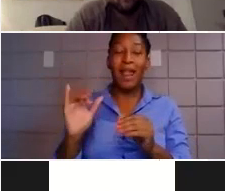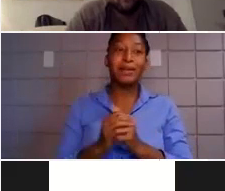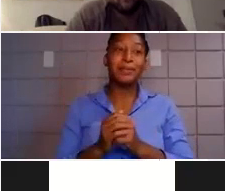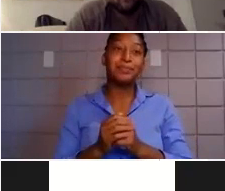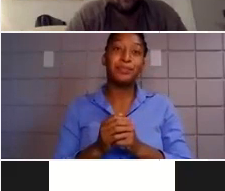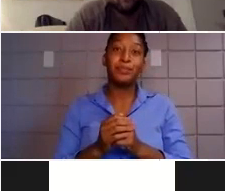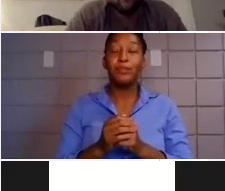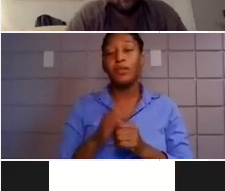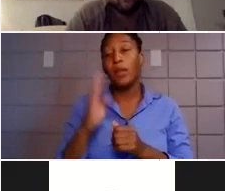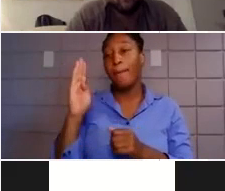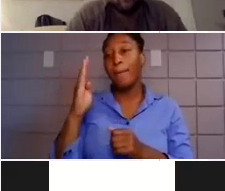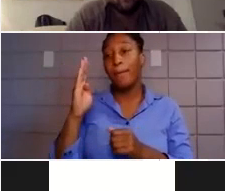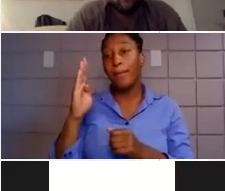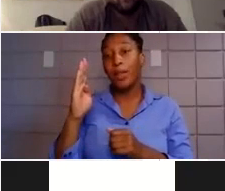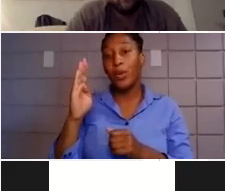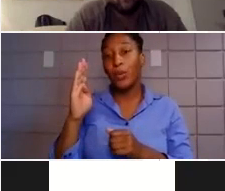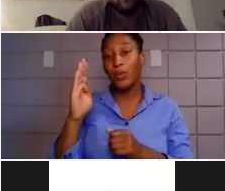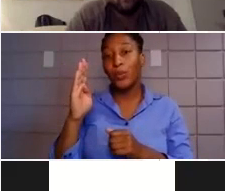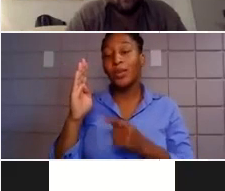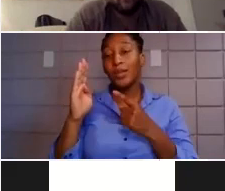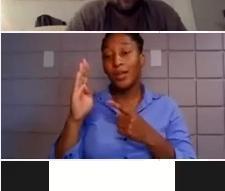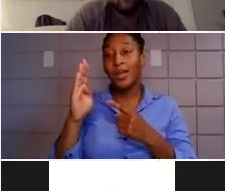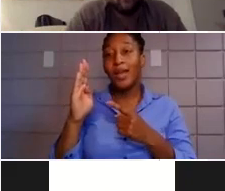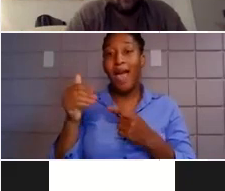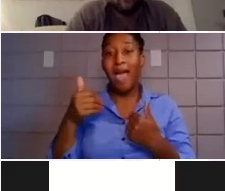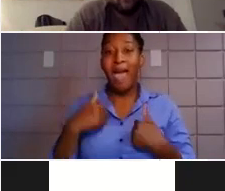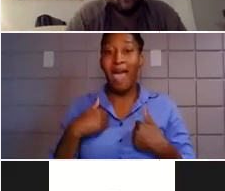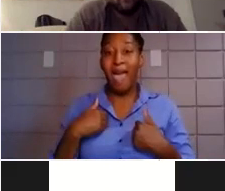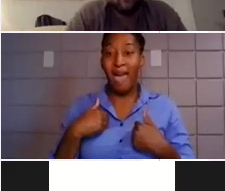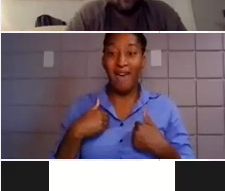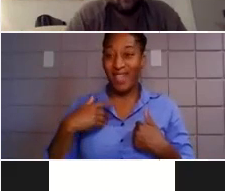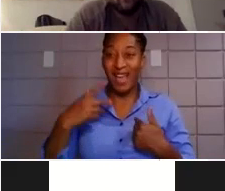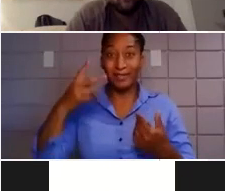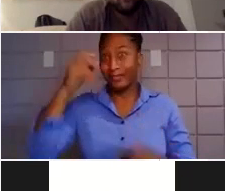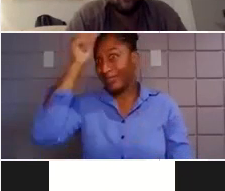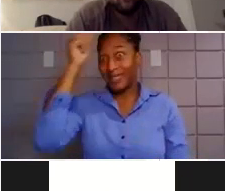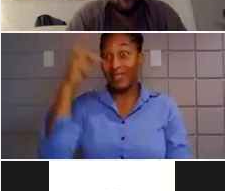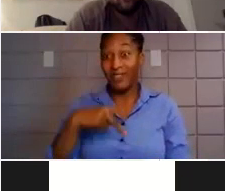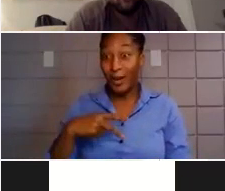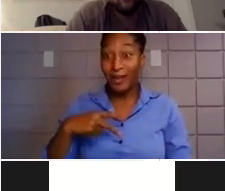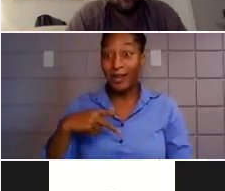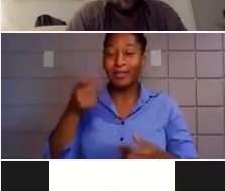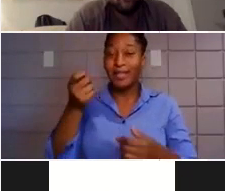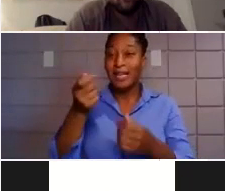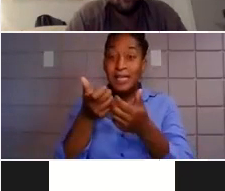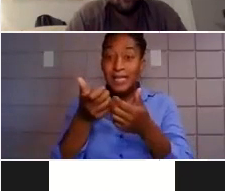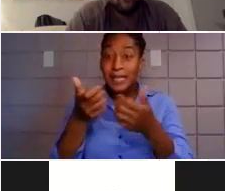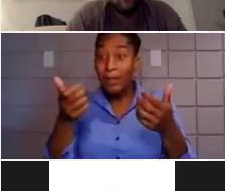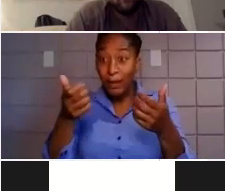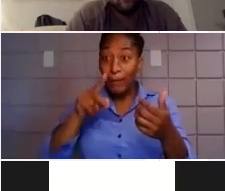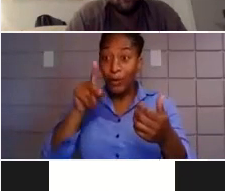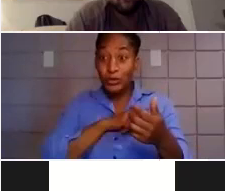is doing, you know, kind of having a split personality. It's doing horizontal and vertical, but you can look at them